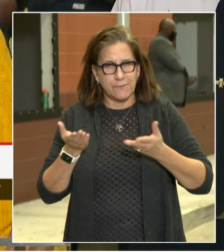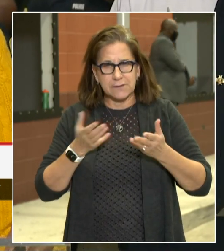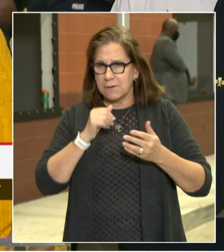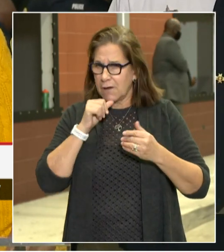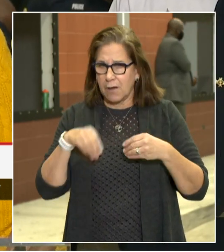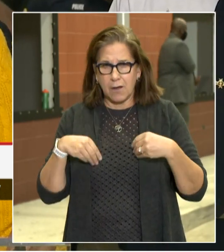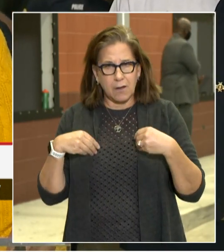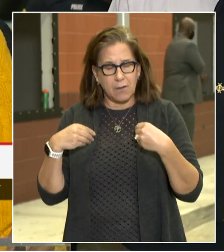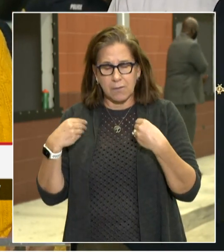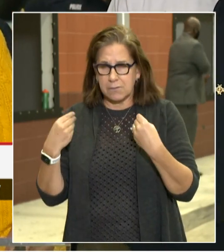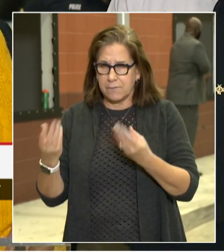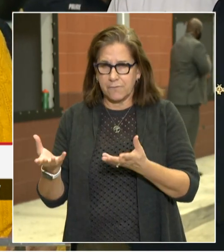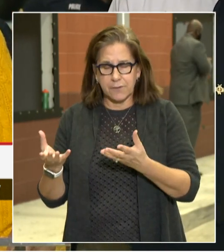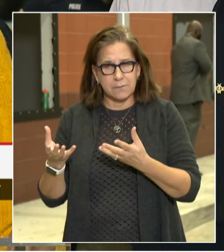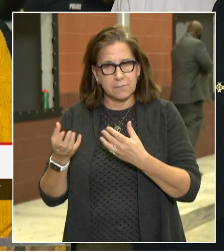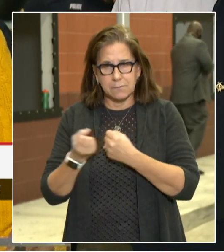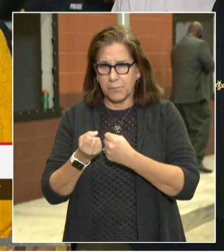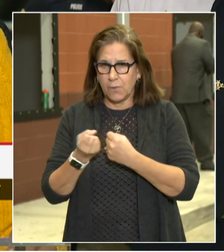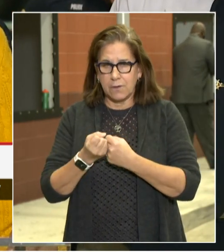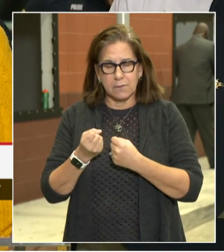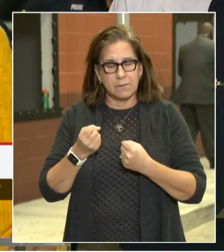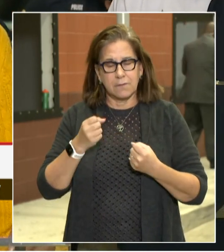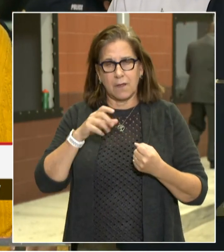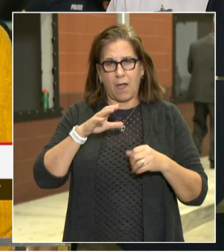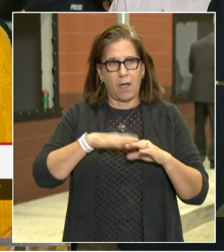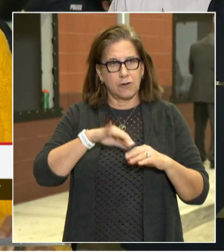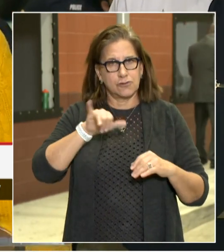or what's being done to correct that situation?